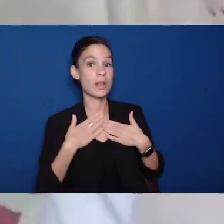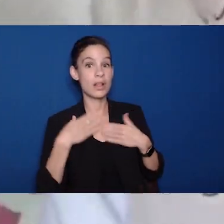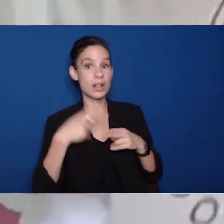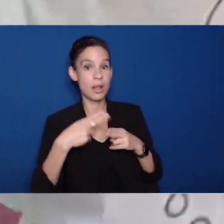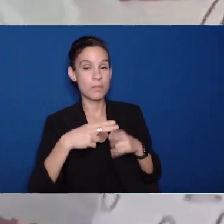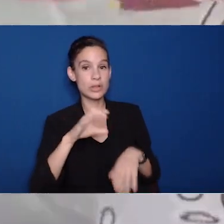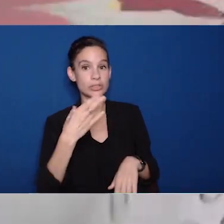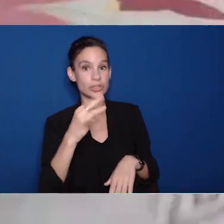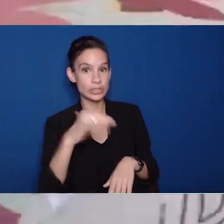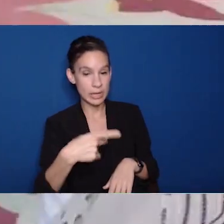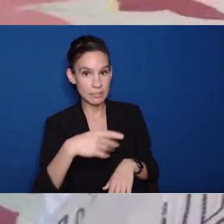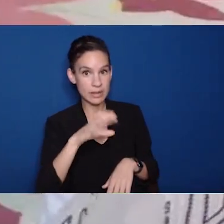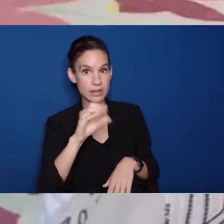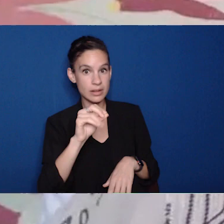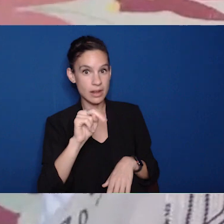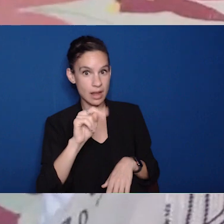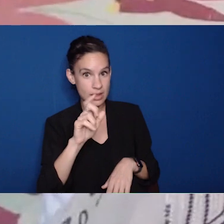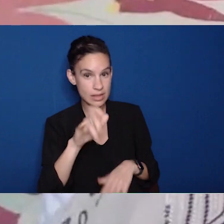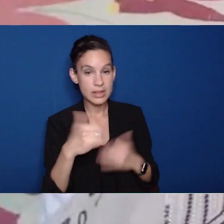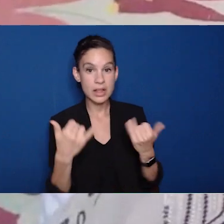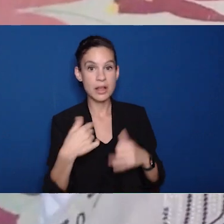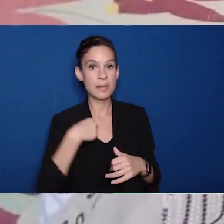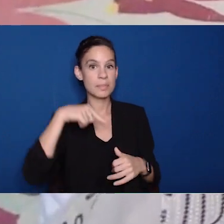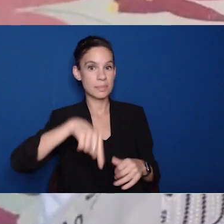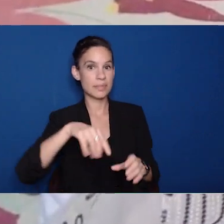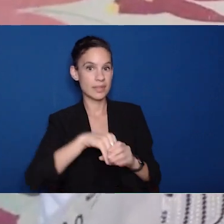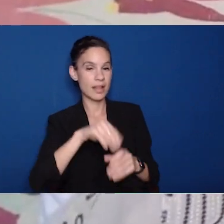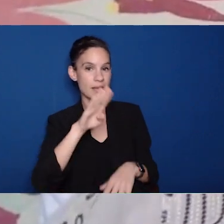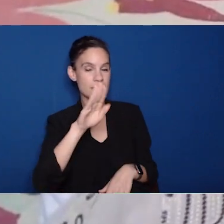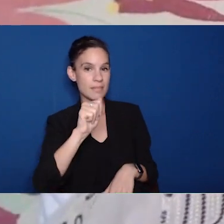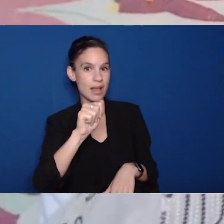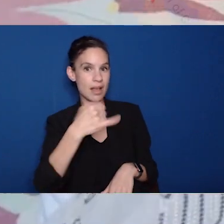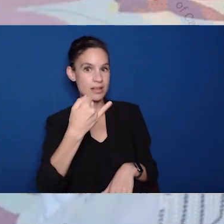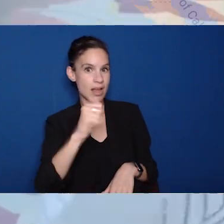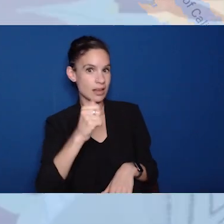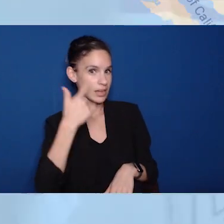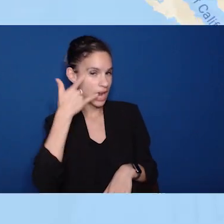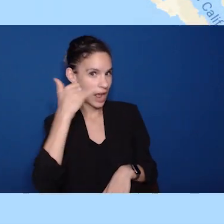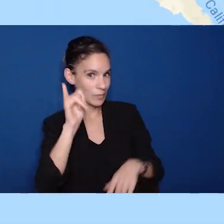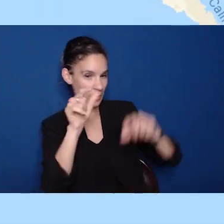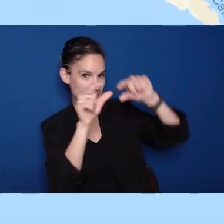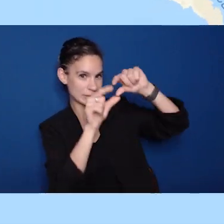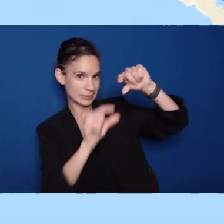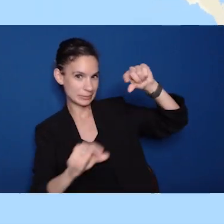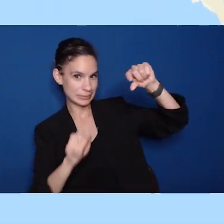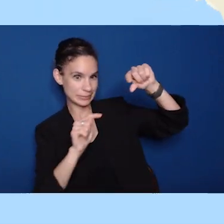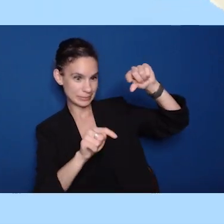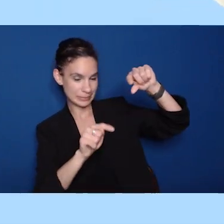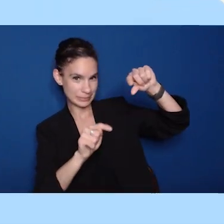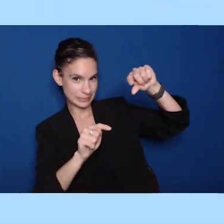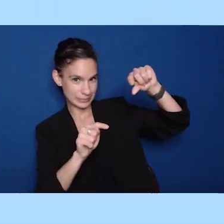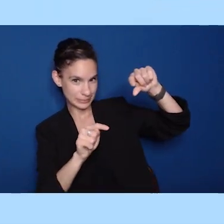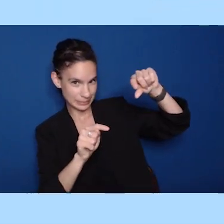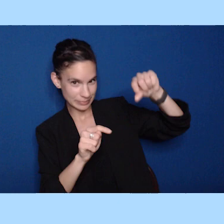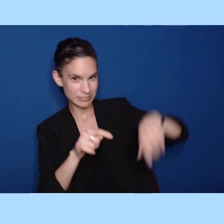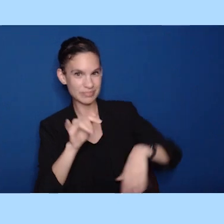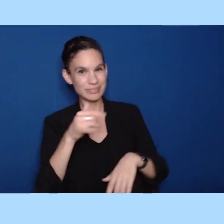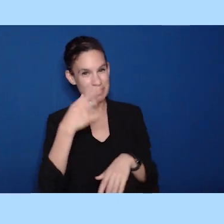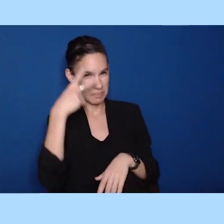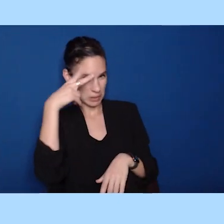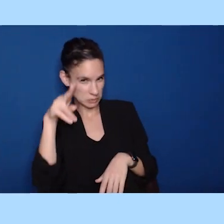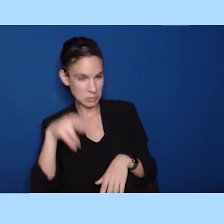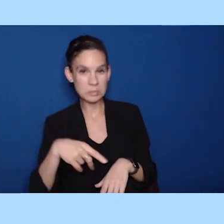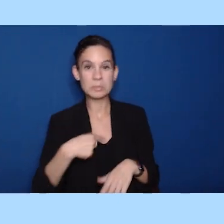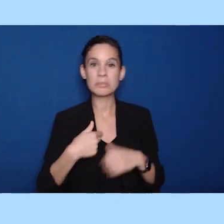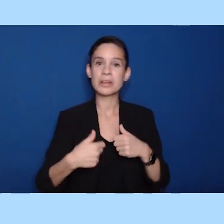My name is Chip Conley, and I am in Baja California Sur, which is the southern tip of the Baja Peninsula